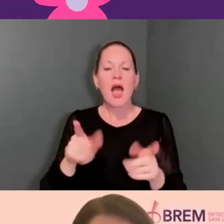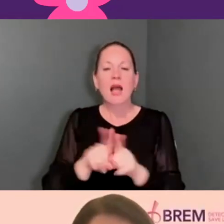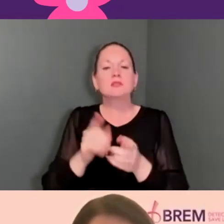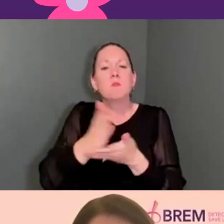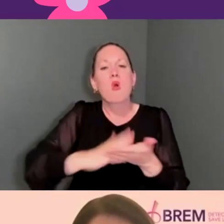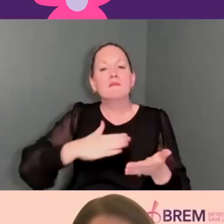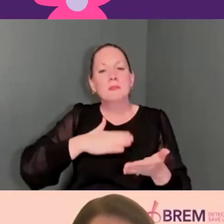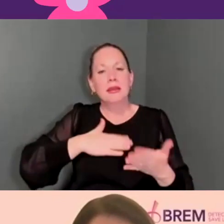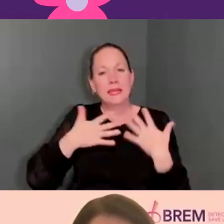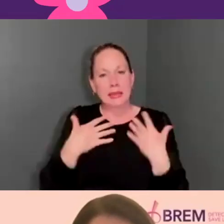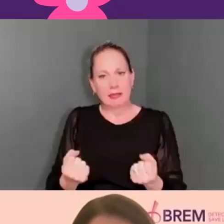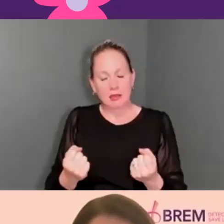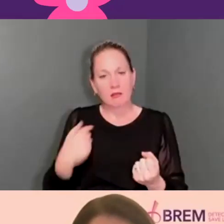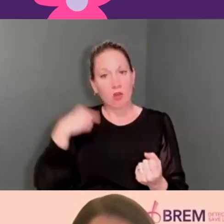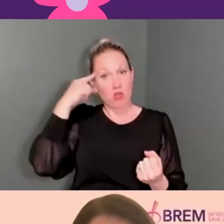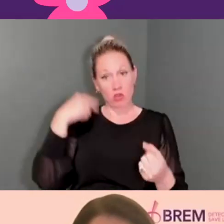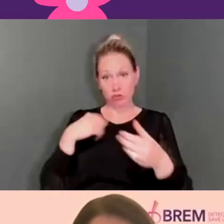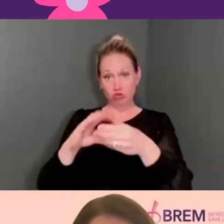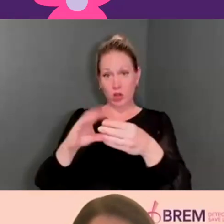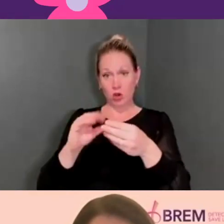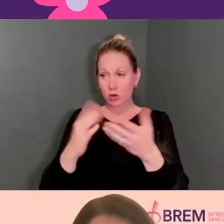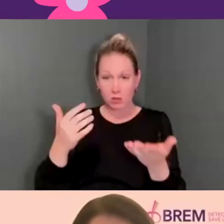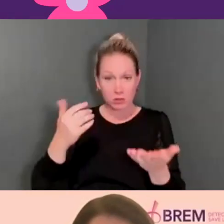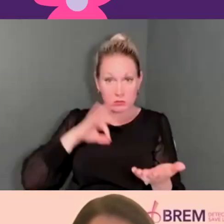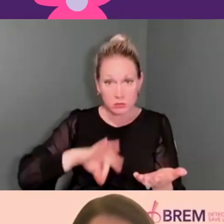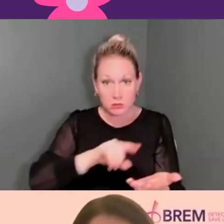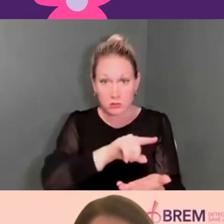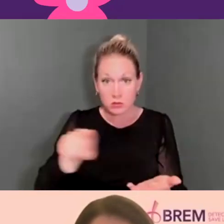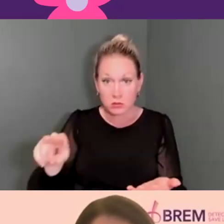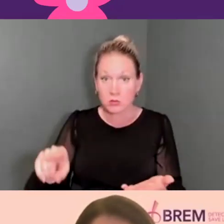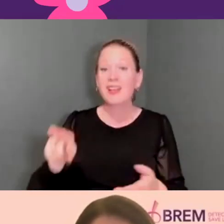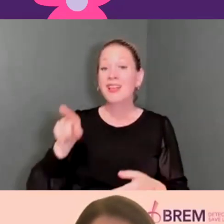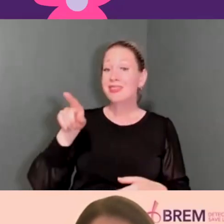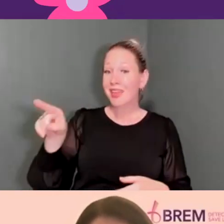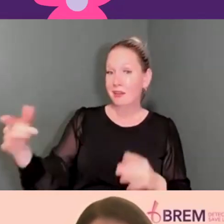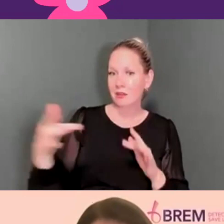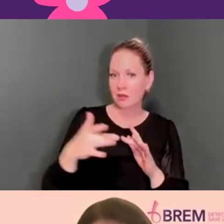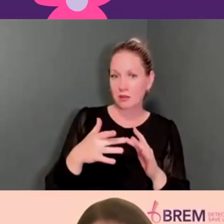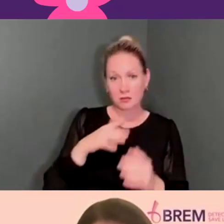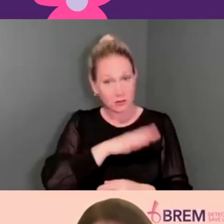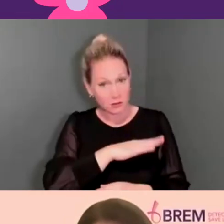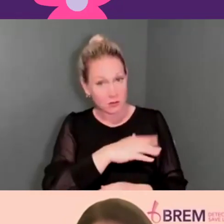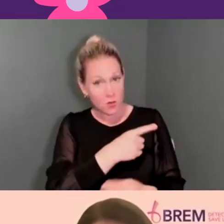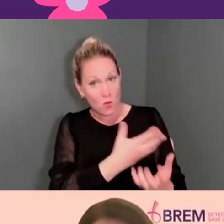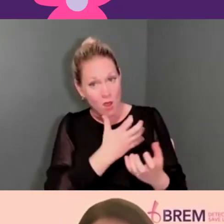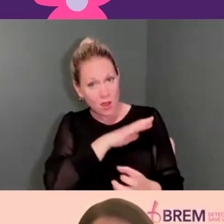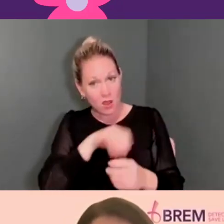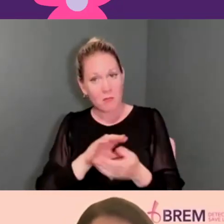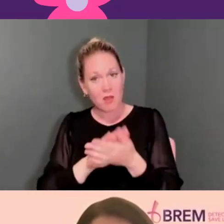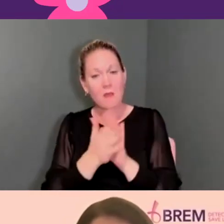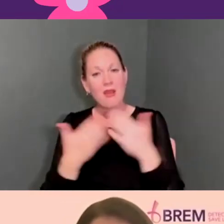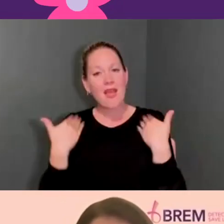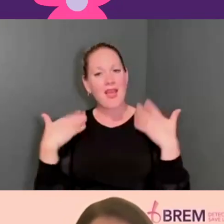like sharing that could be helpful to others. And when they approached me and said, would you like to become an angel advocate? I